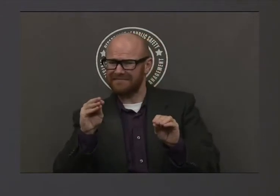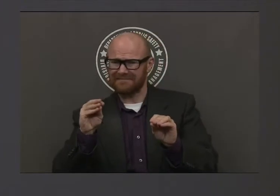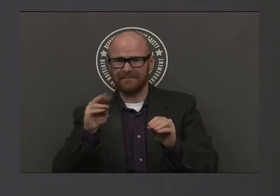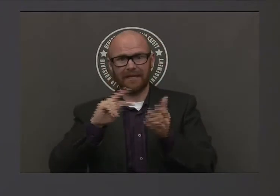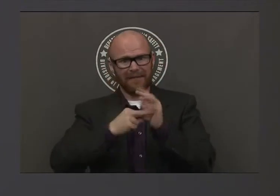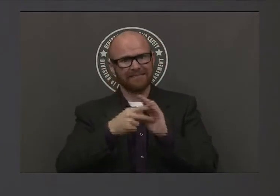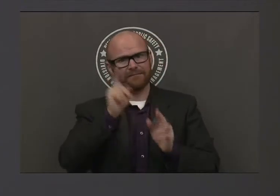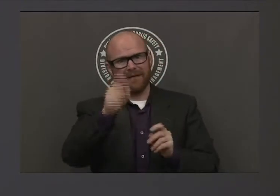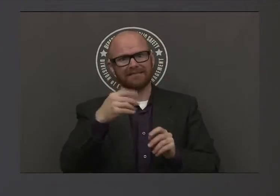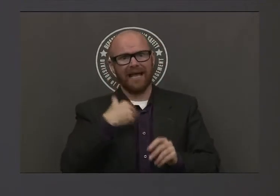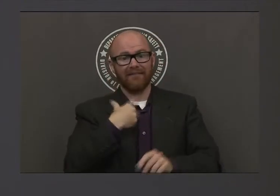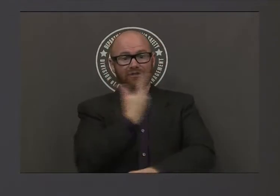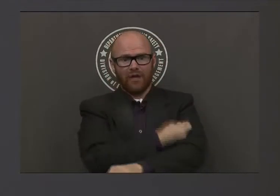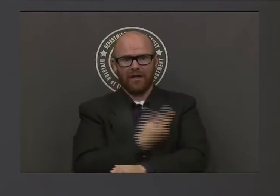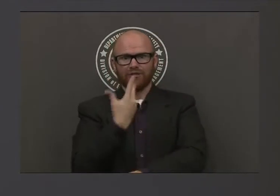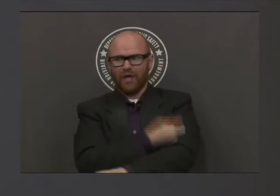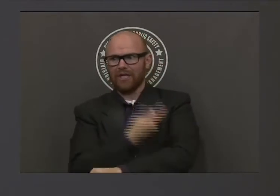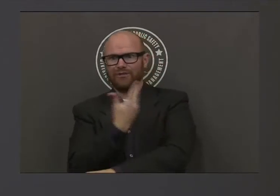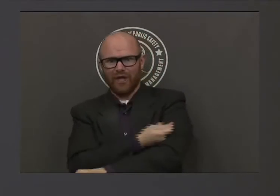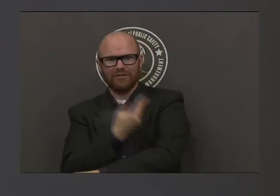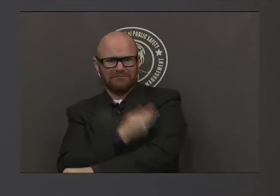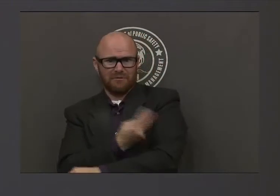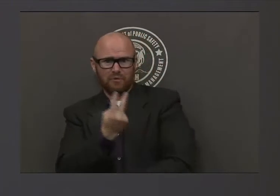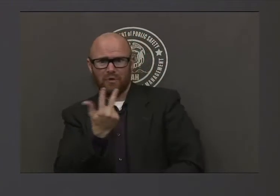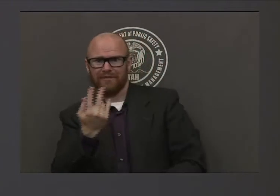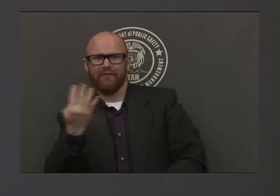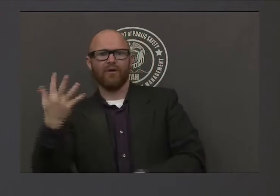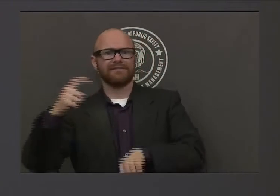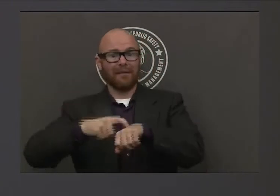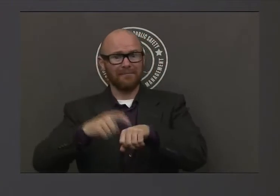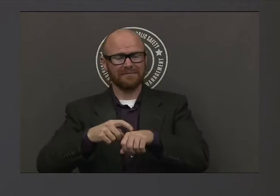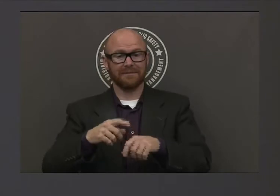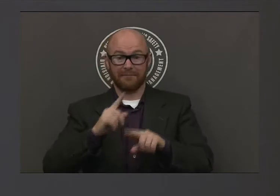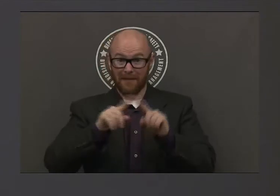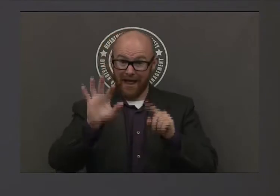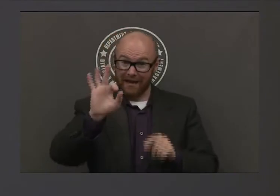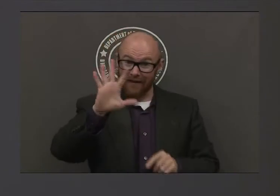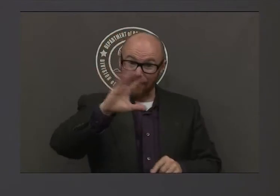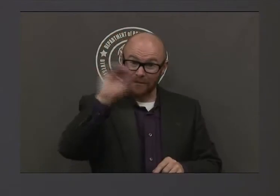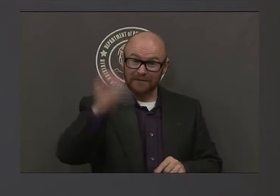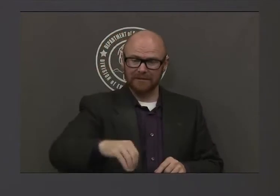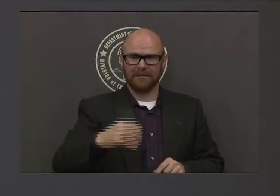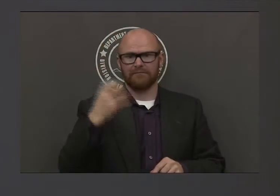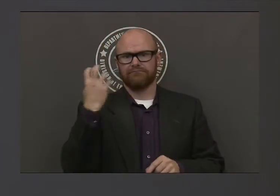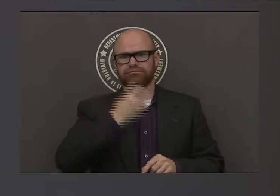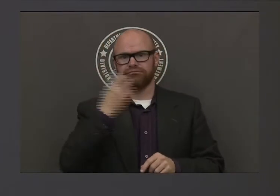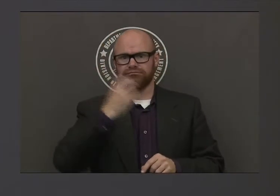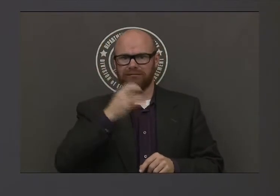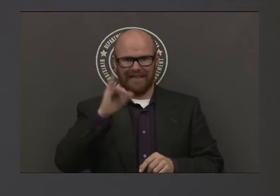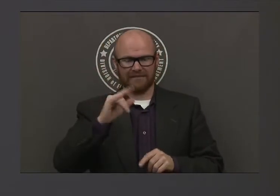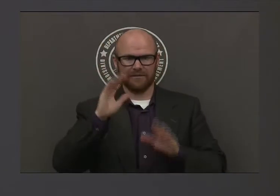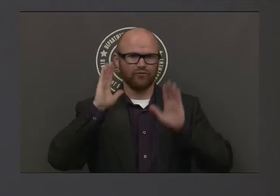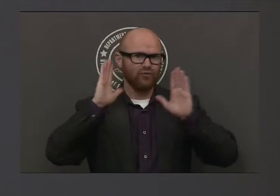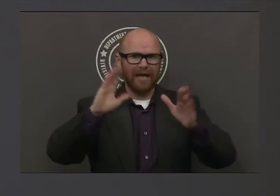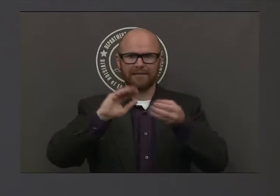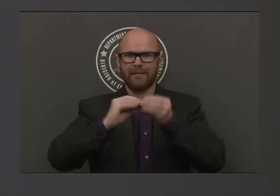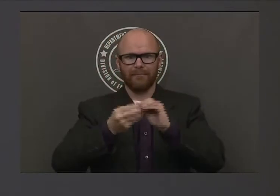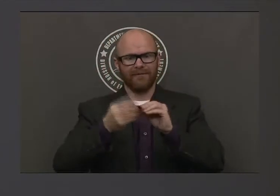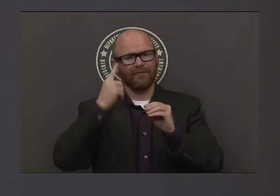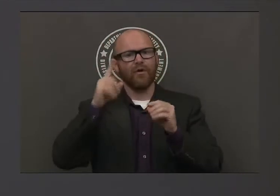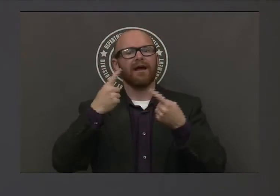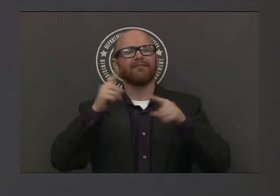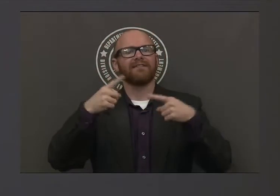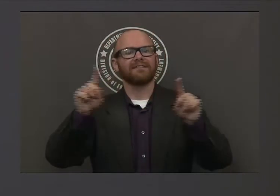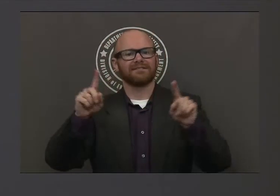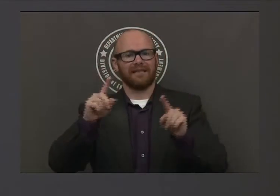that much more of supply. So the fact that we have such a high rate of effectiveness with this vaccine gives